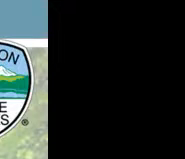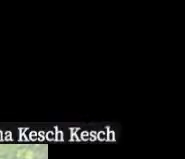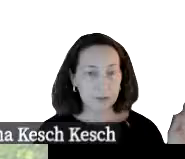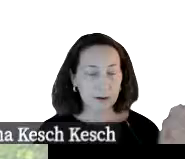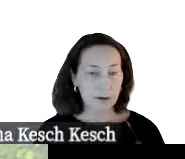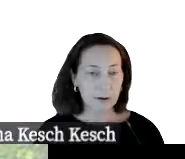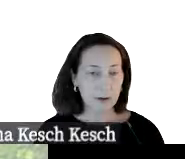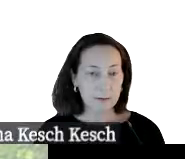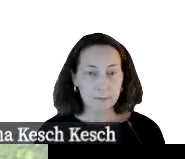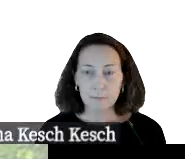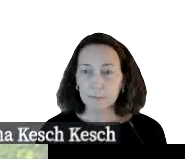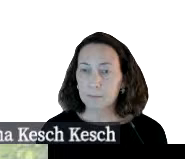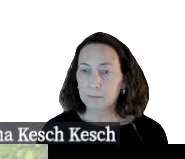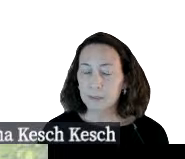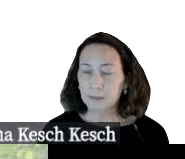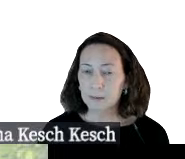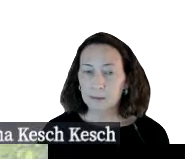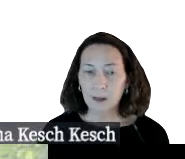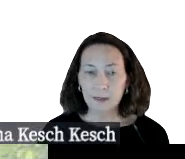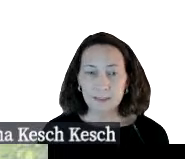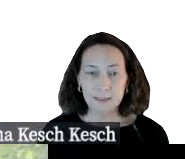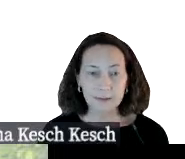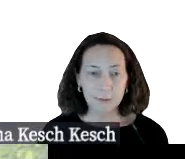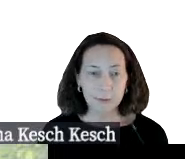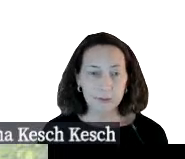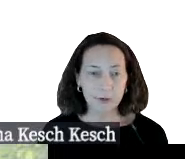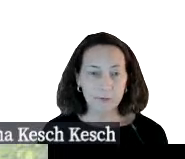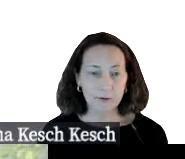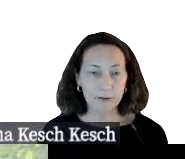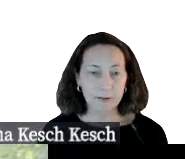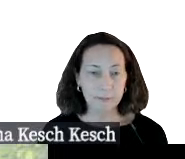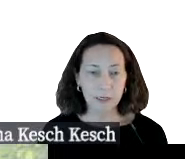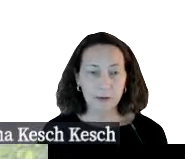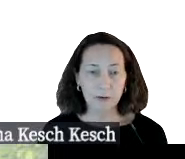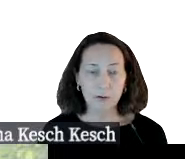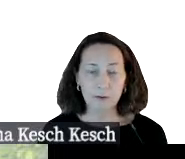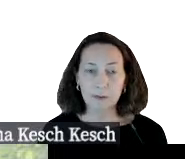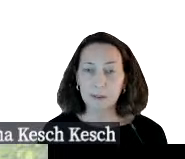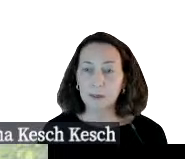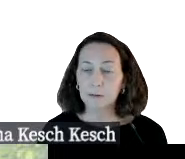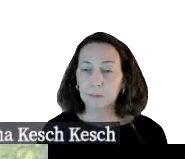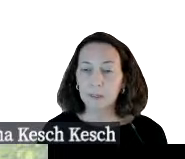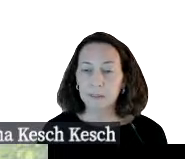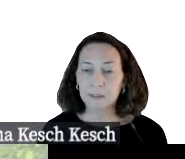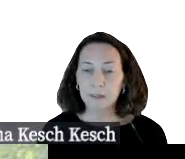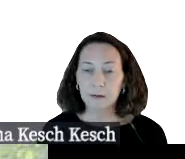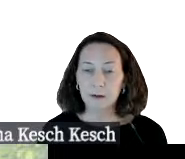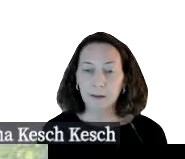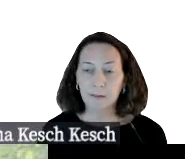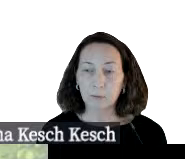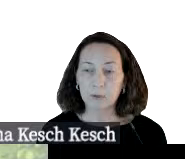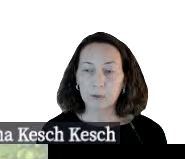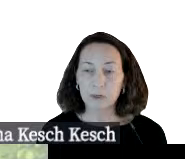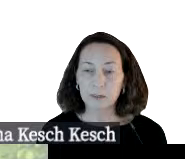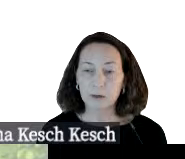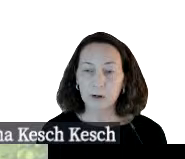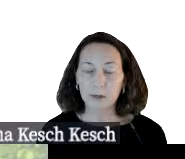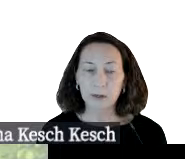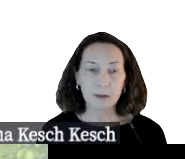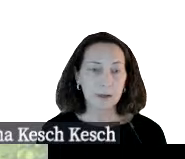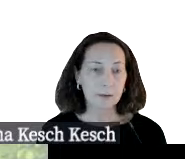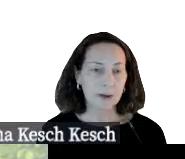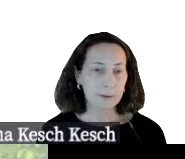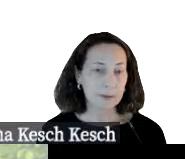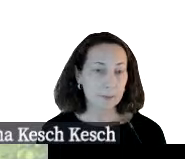For folks that are logged in, we're just trying to figure out some technical pieces here, and then we should get